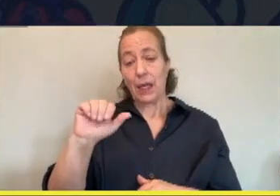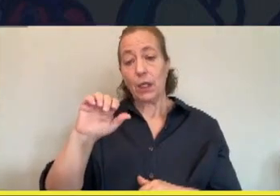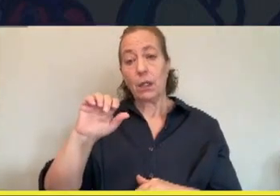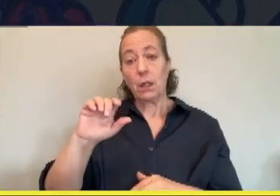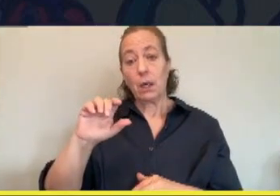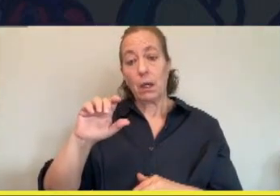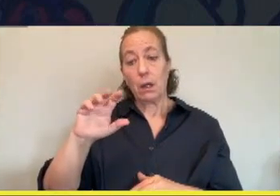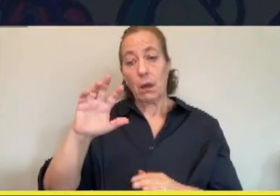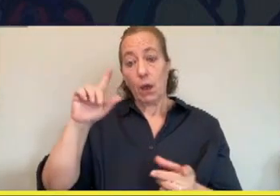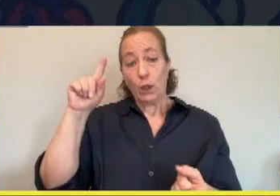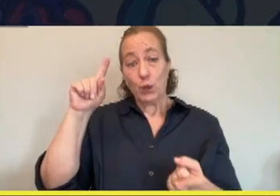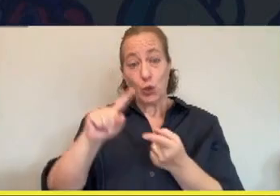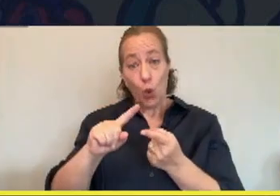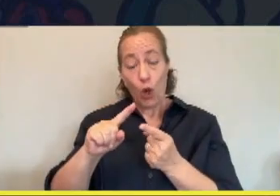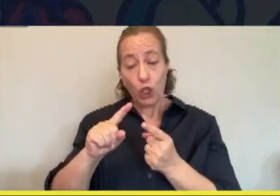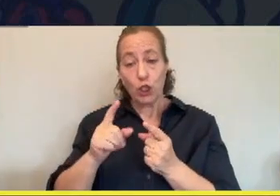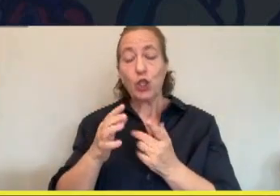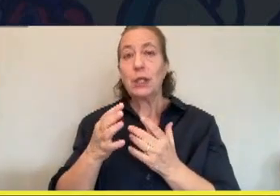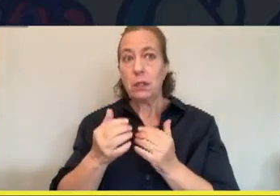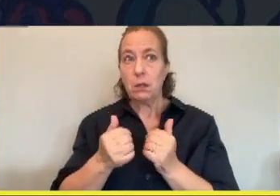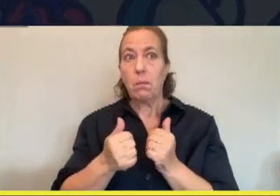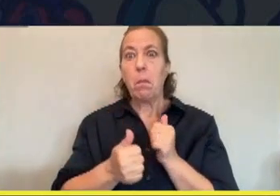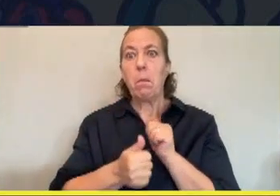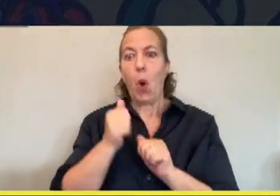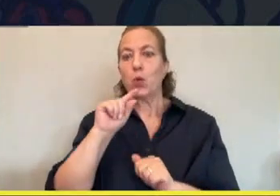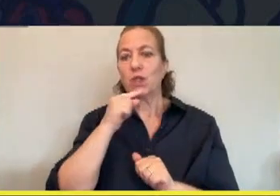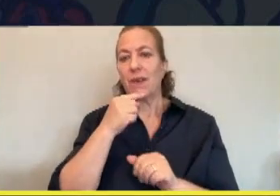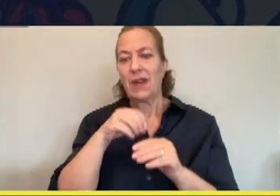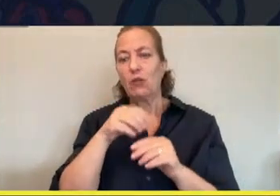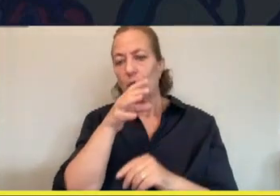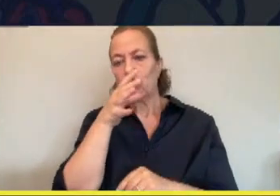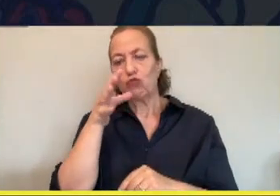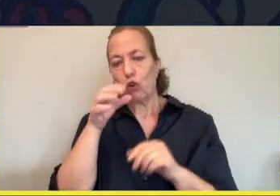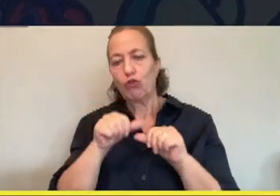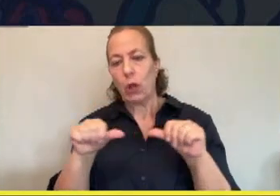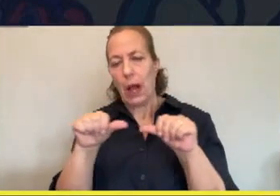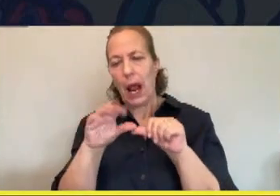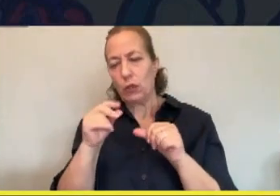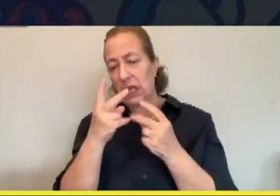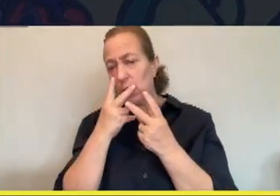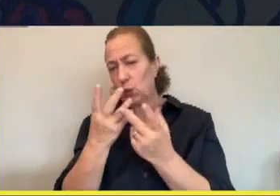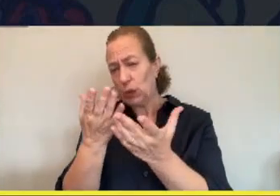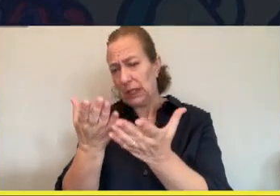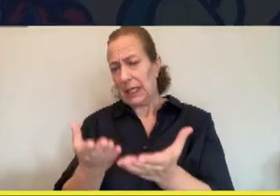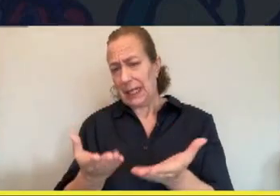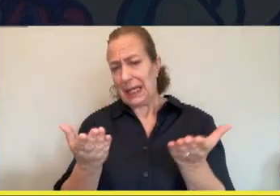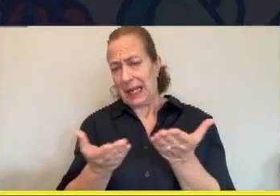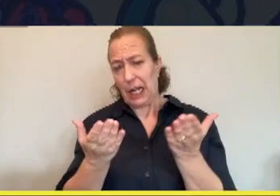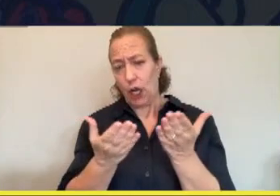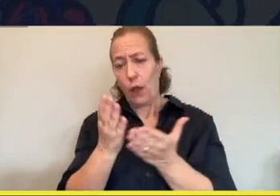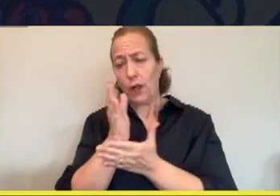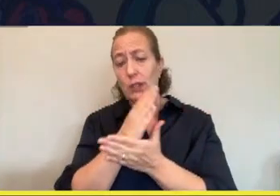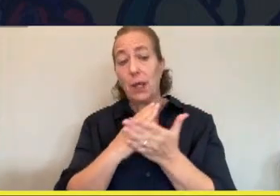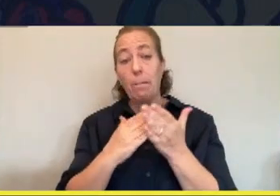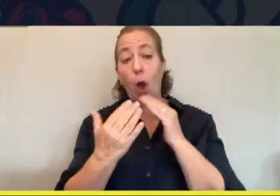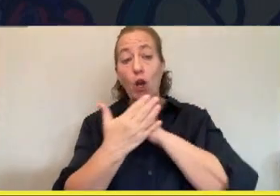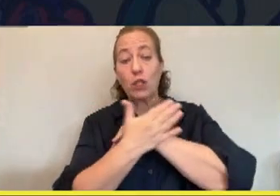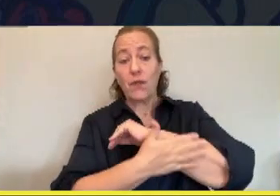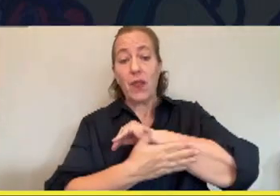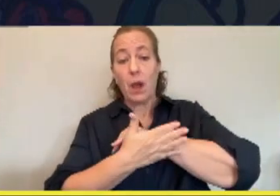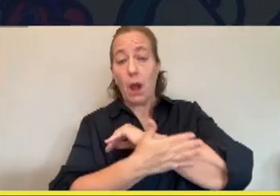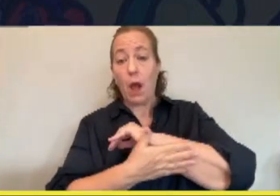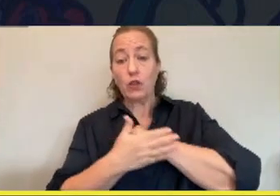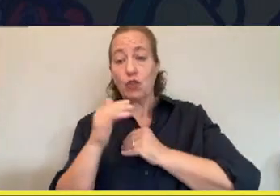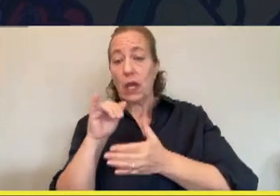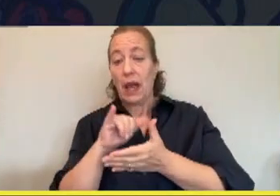in the rural areas. And looking at this map, we can see parts of the country that are most likely to have a shortage